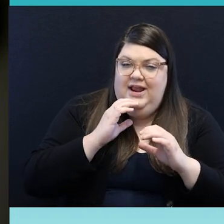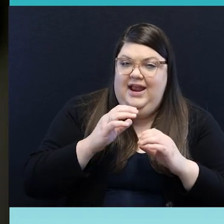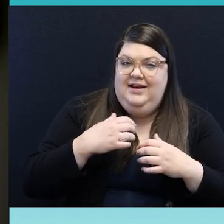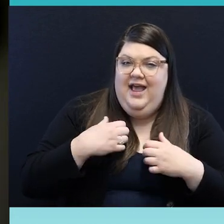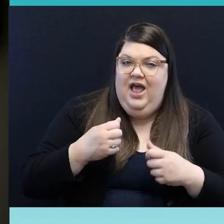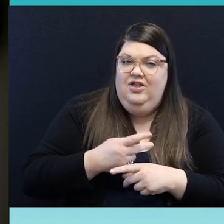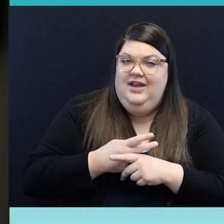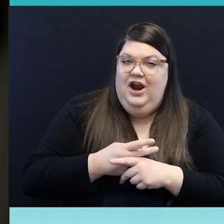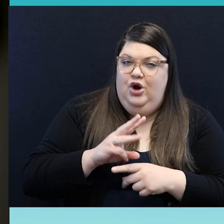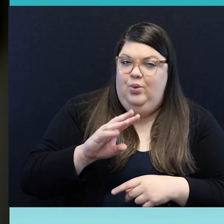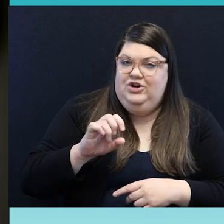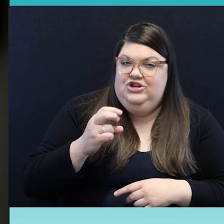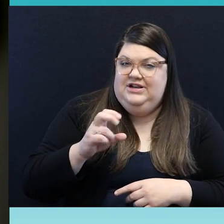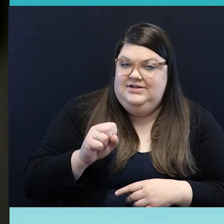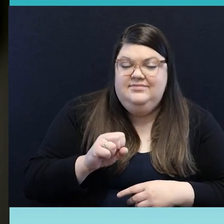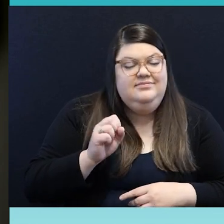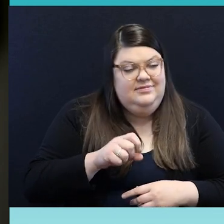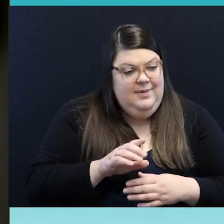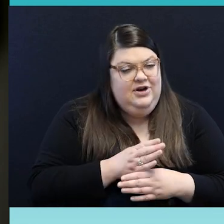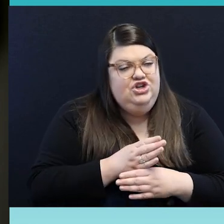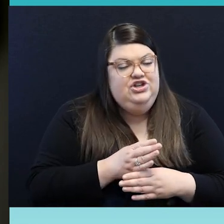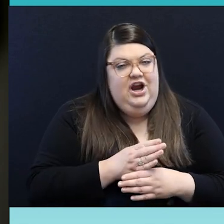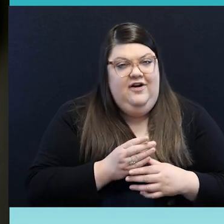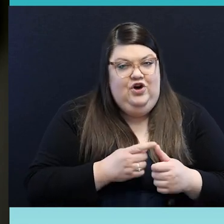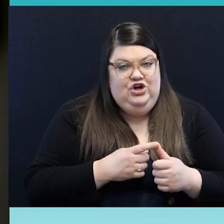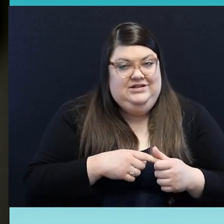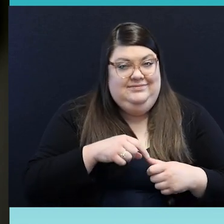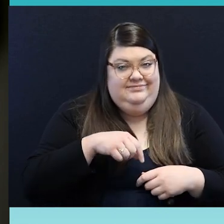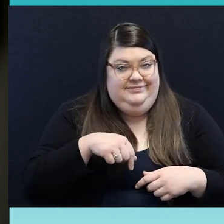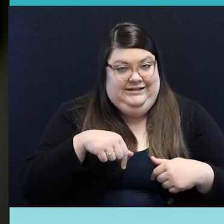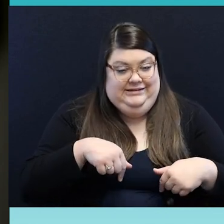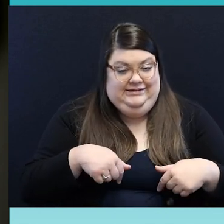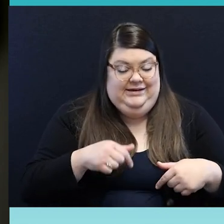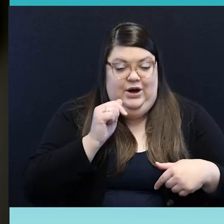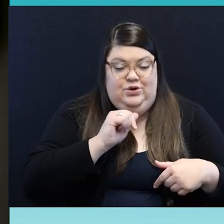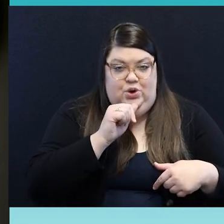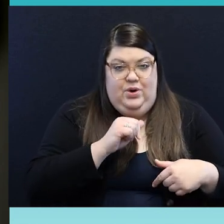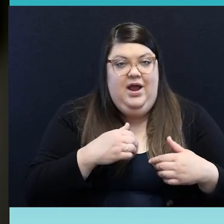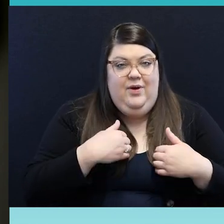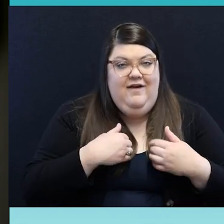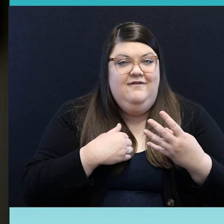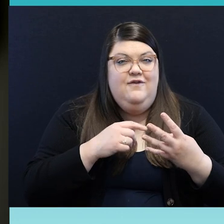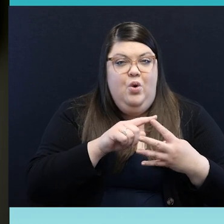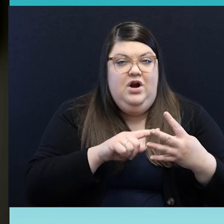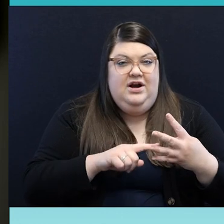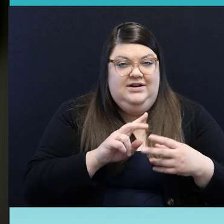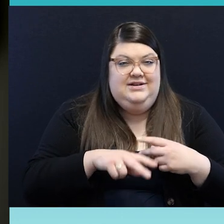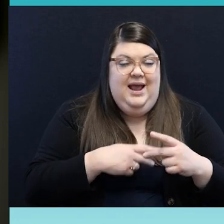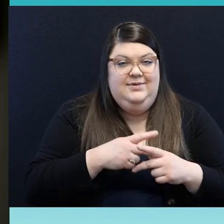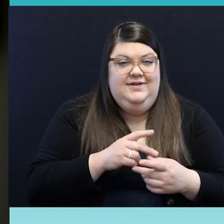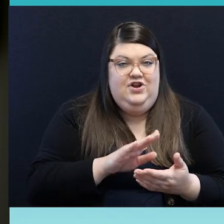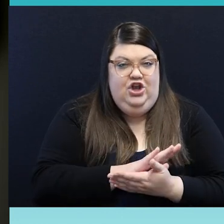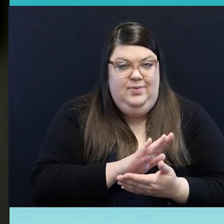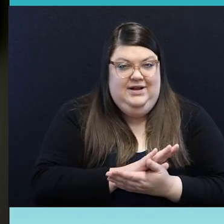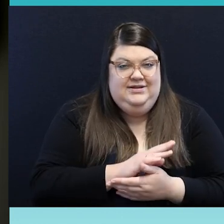I'm going to share first the, in Arizona, there are four types of documents that are known